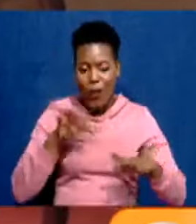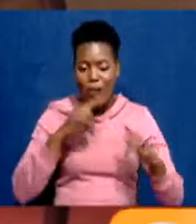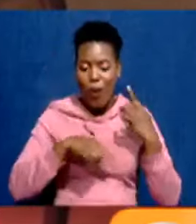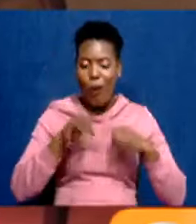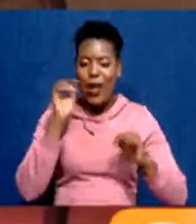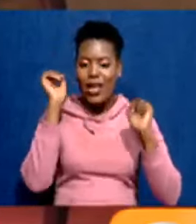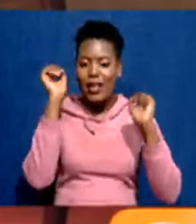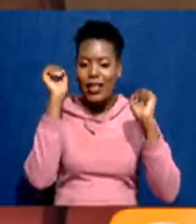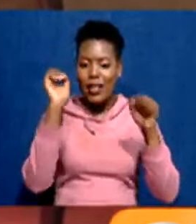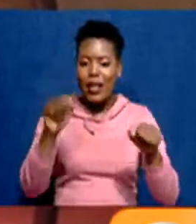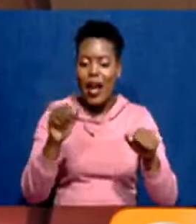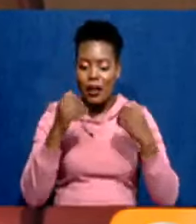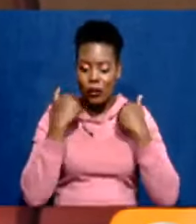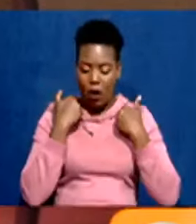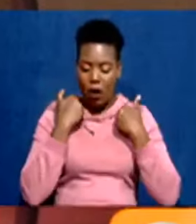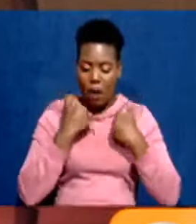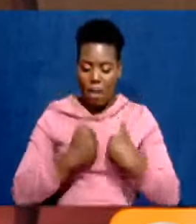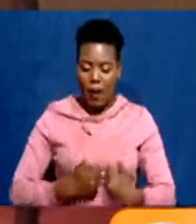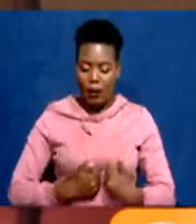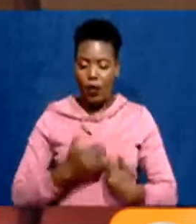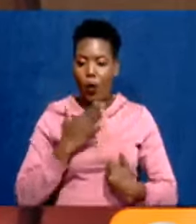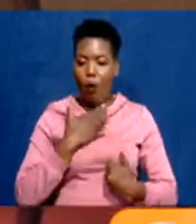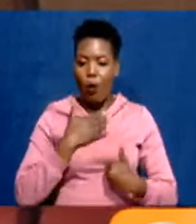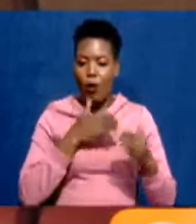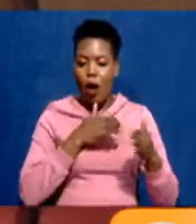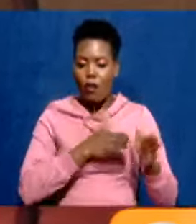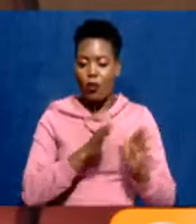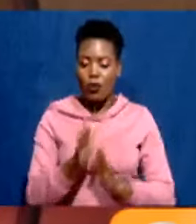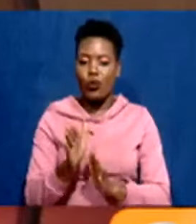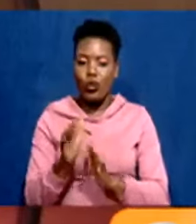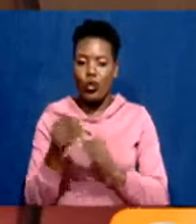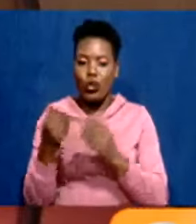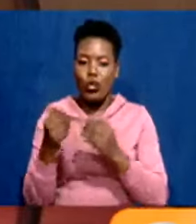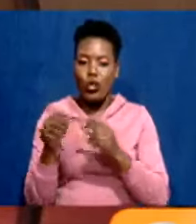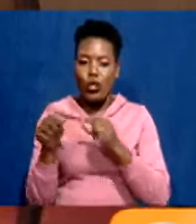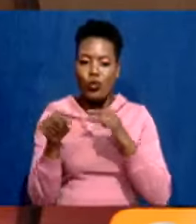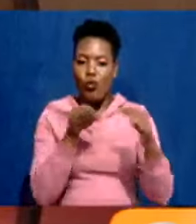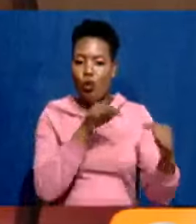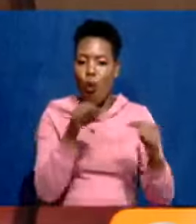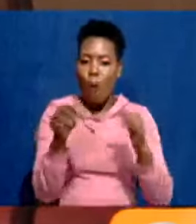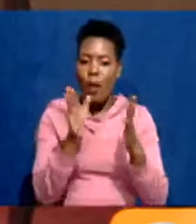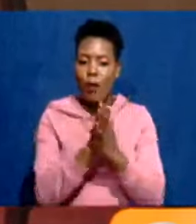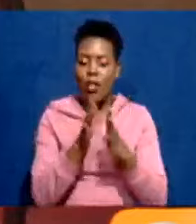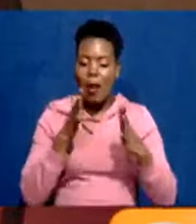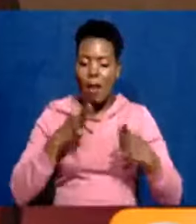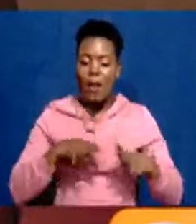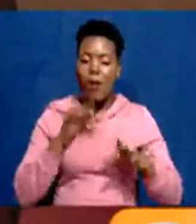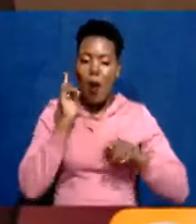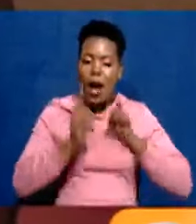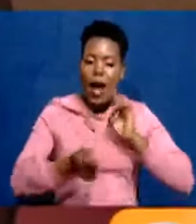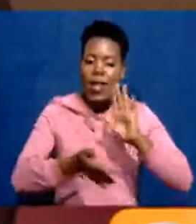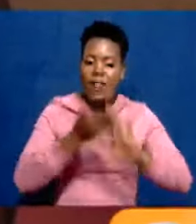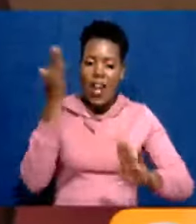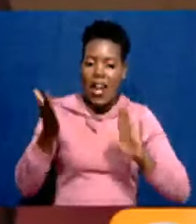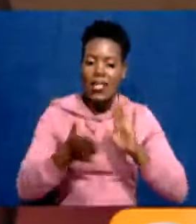I will be, I will have the opportunity to compare myself to them, but they're running really fast, so